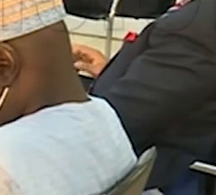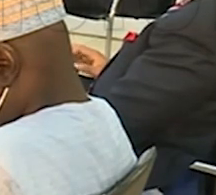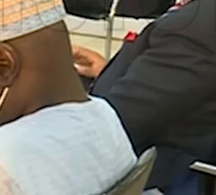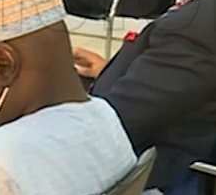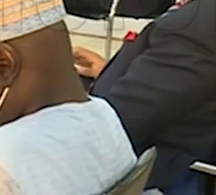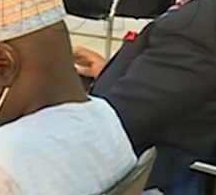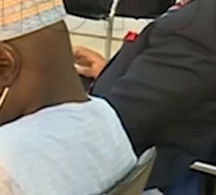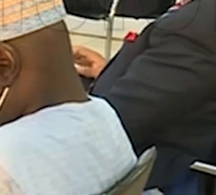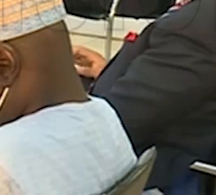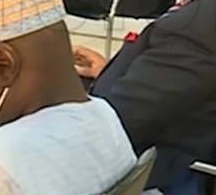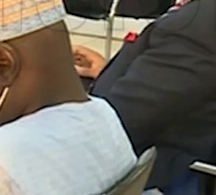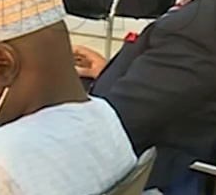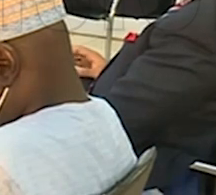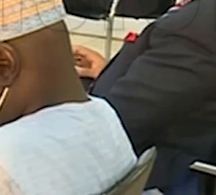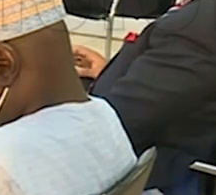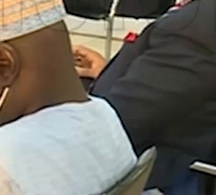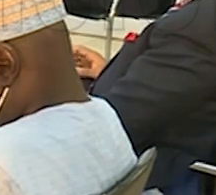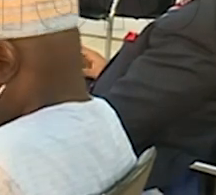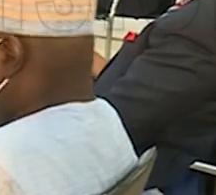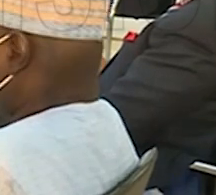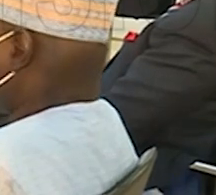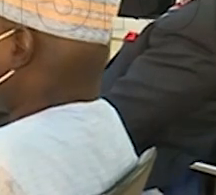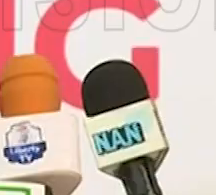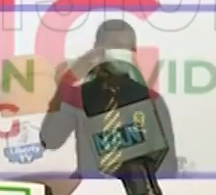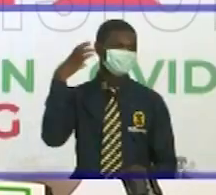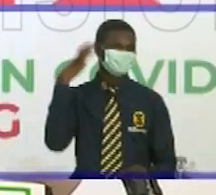Jackie Sofumwe.